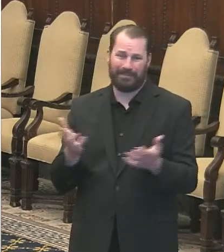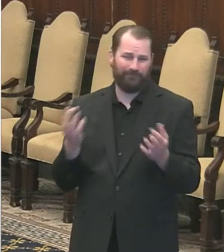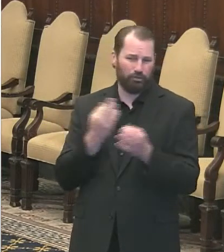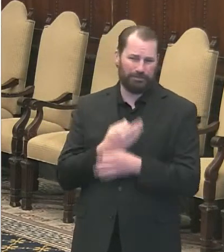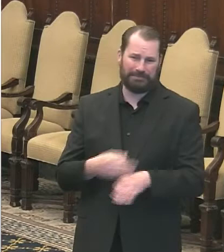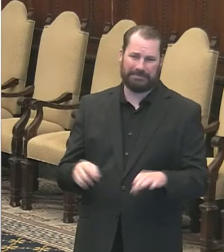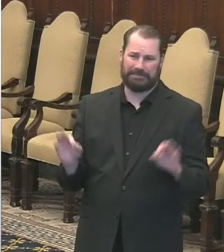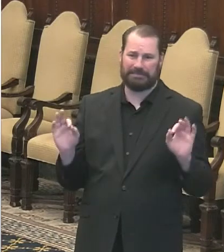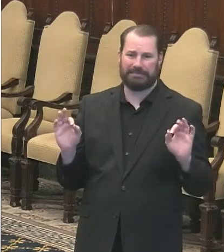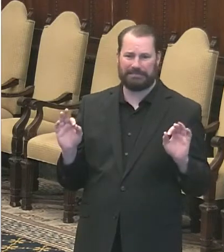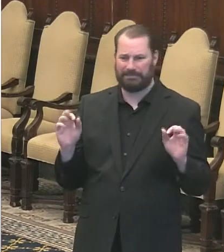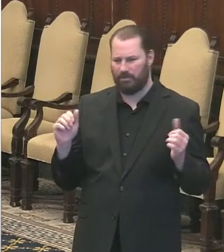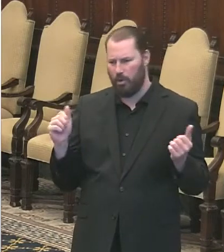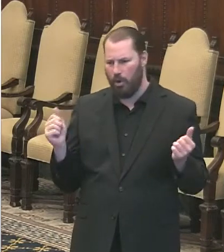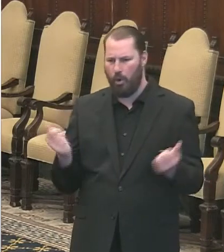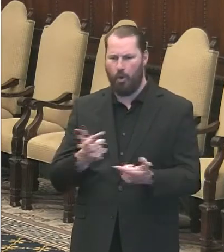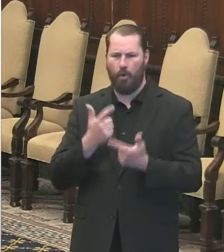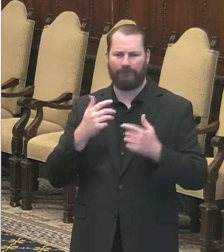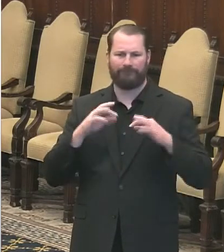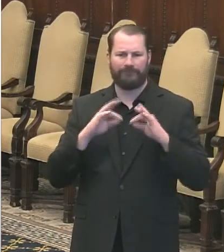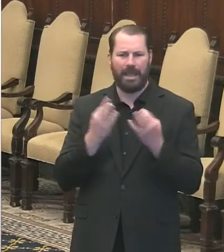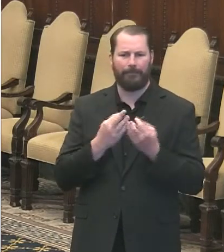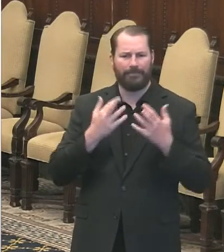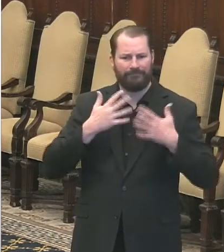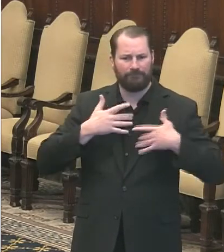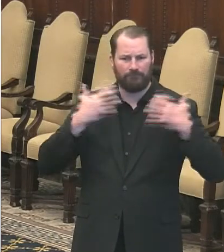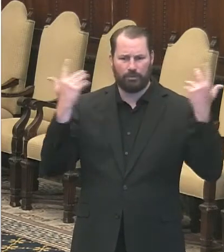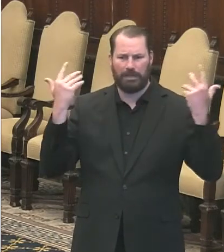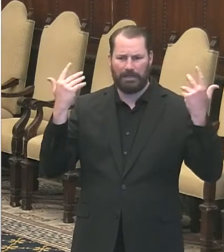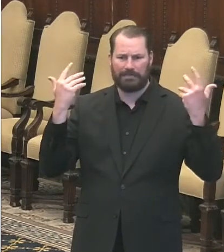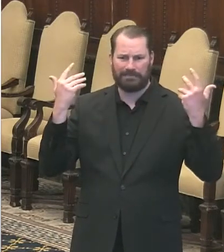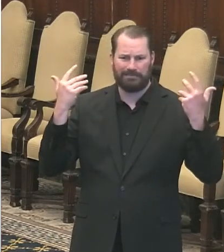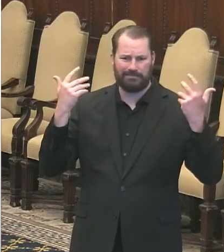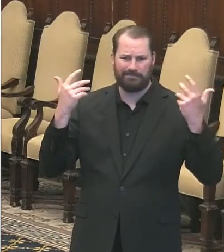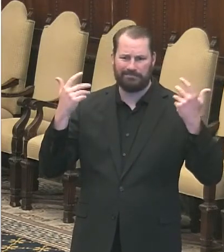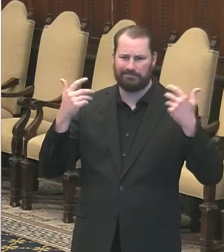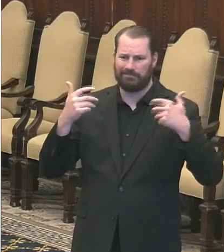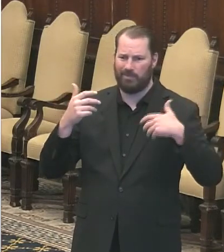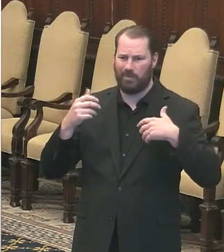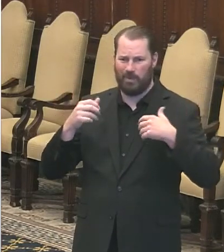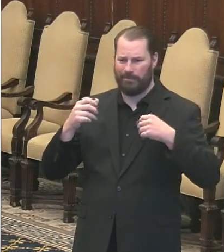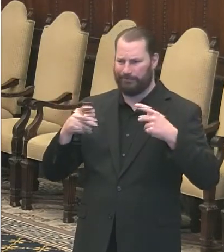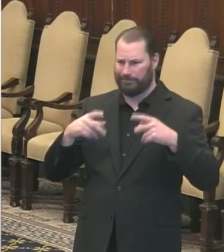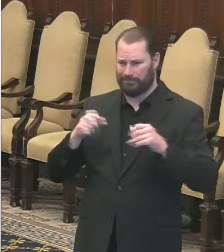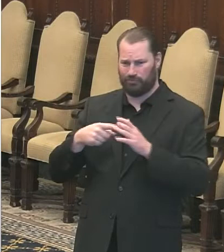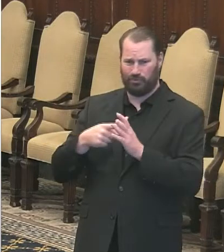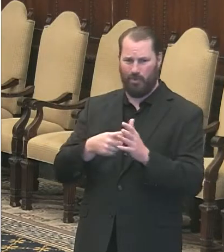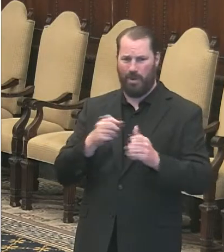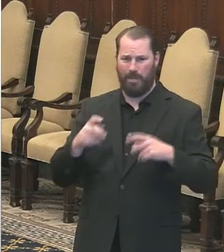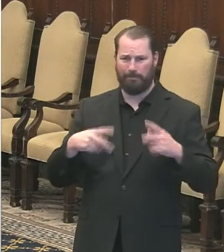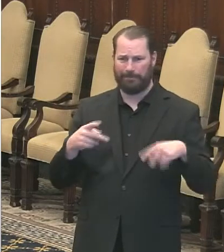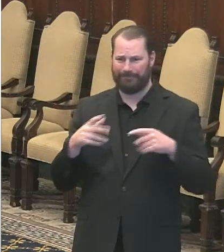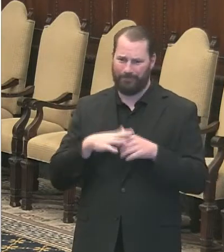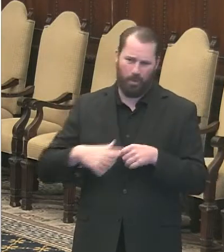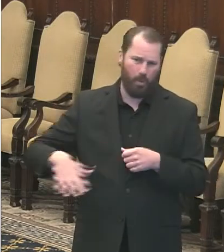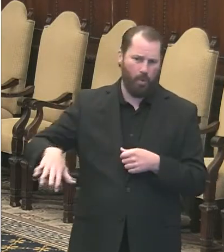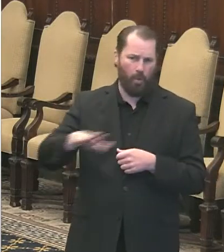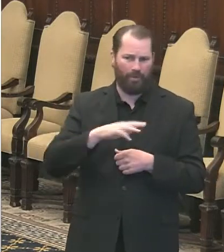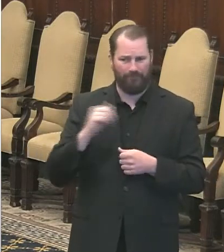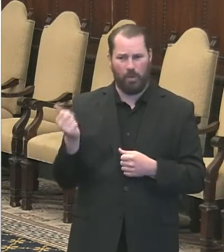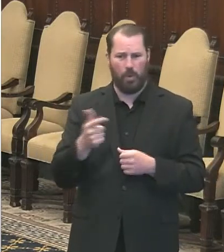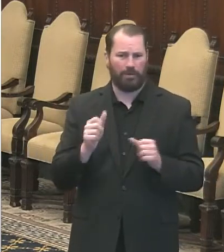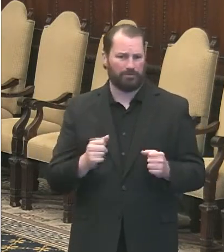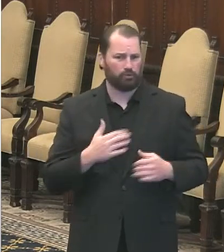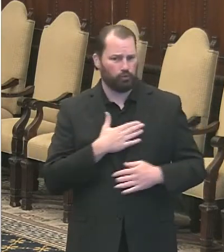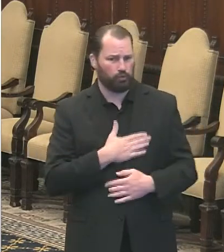to really help Philadelphians and people from all over come and enjoy it. So again, the sponsors who